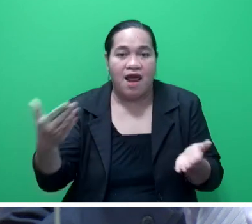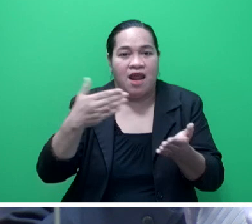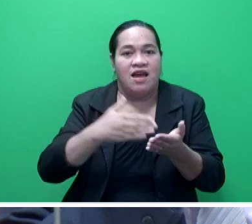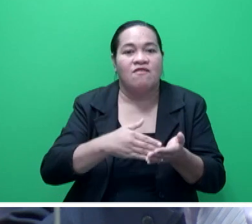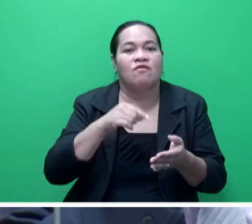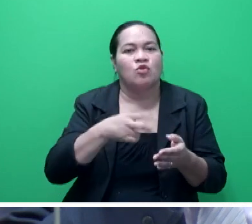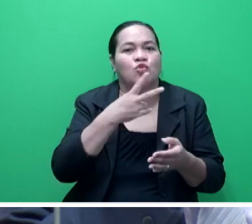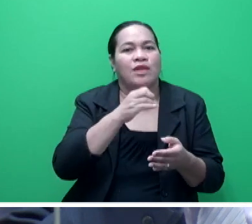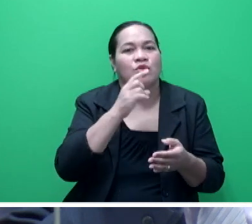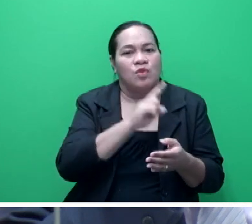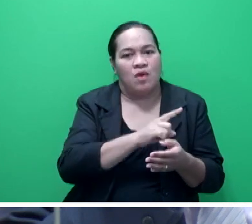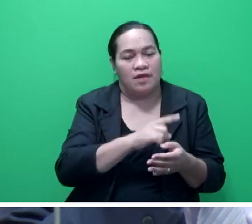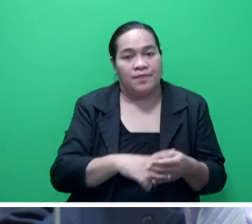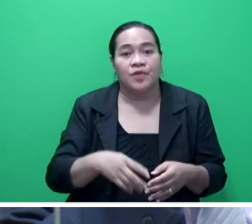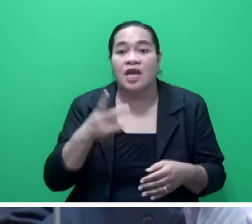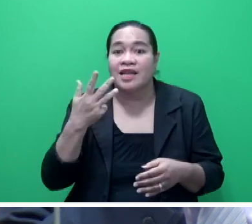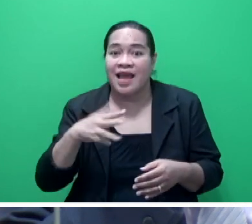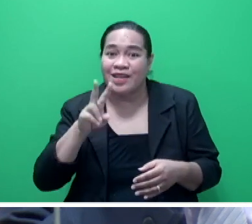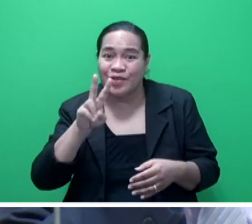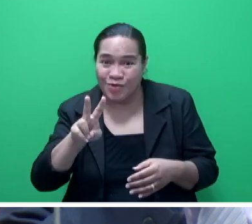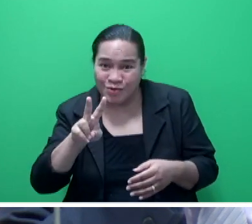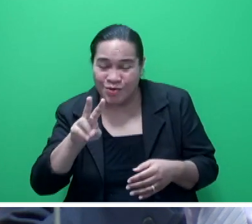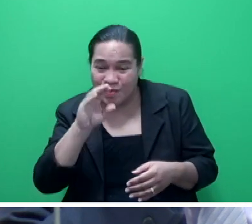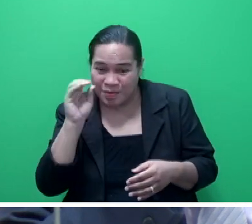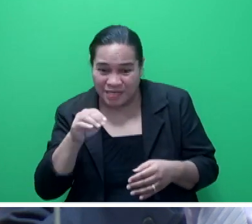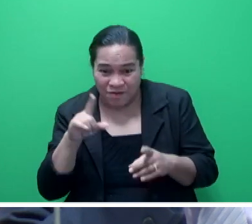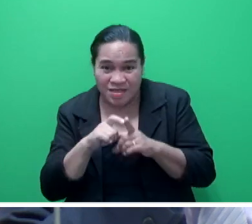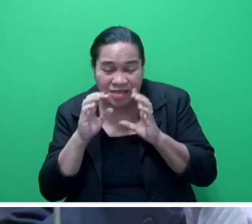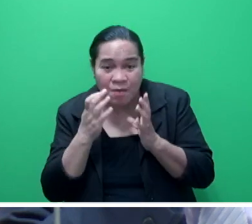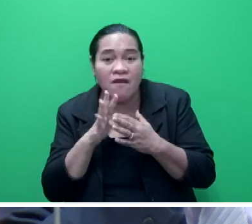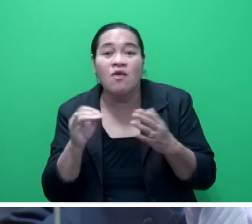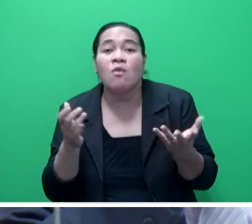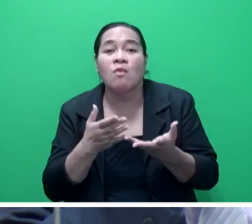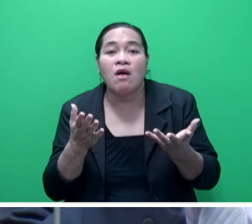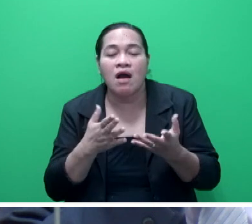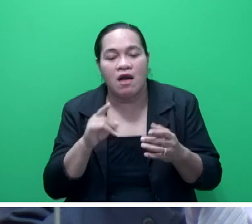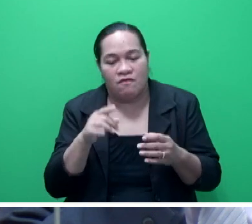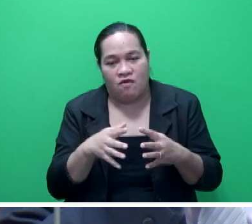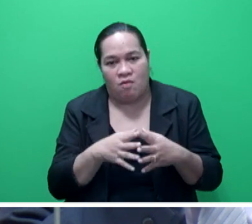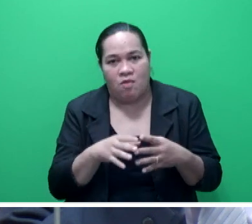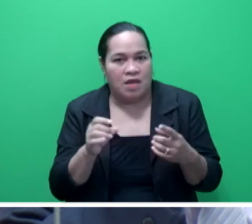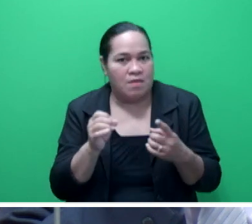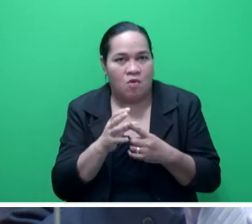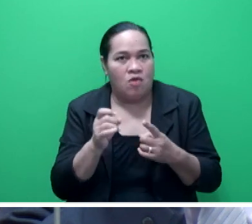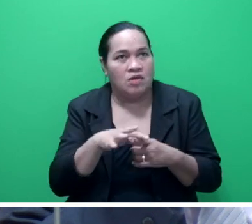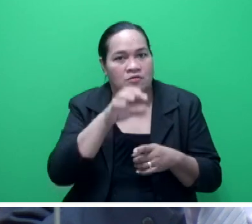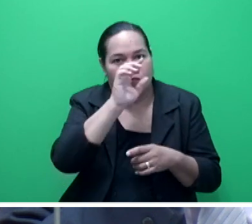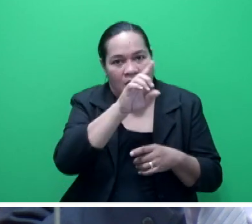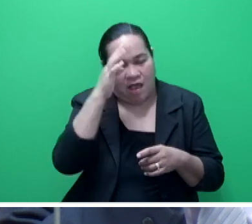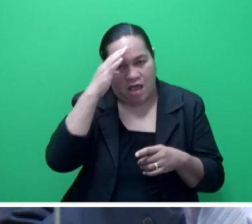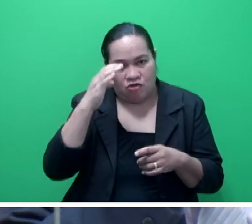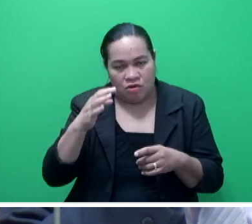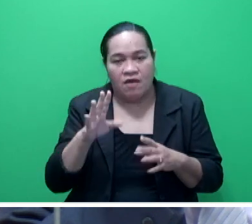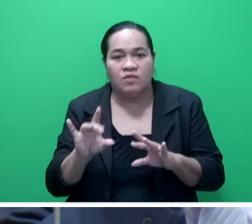2021. 92% of the total December arrivals were mainly from our key source markets. That was